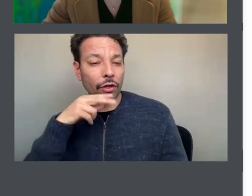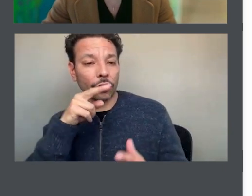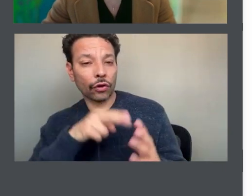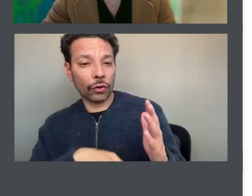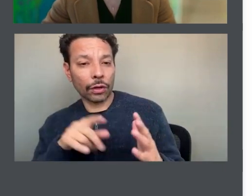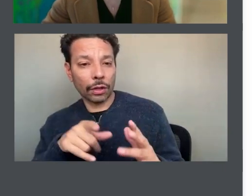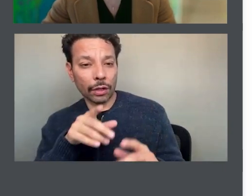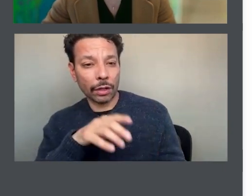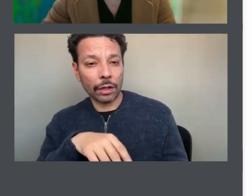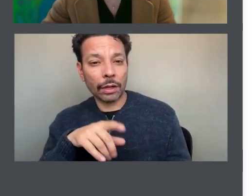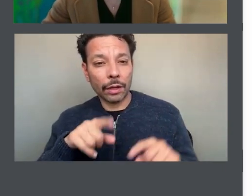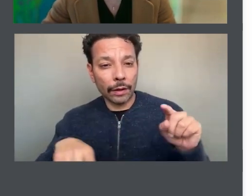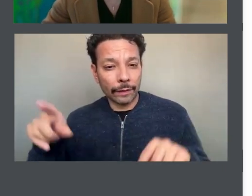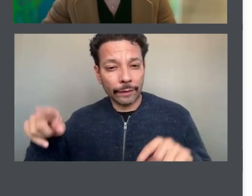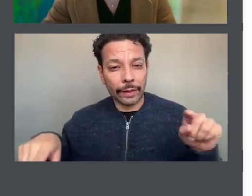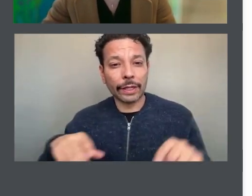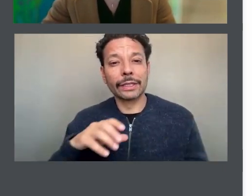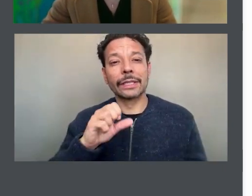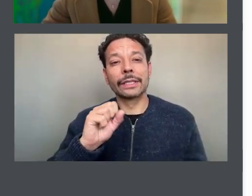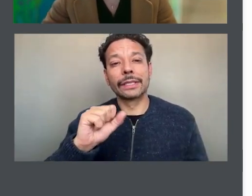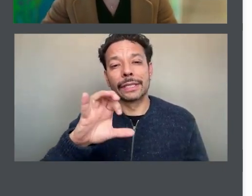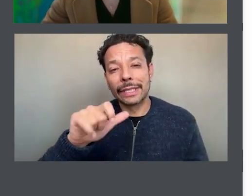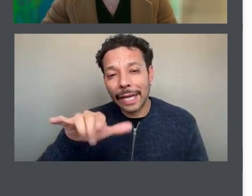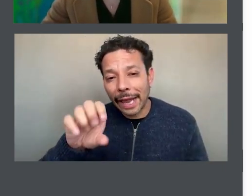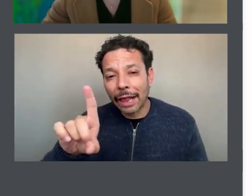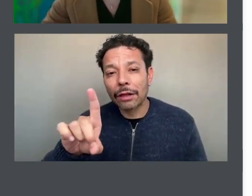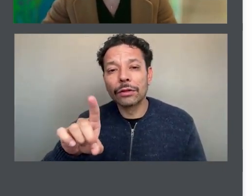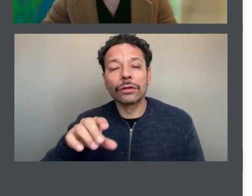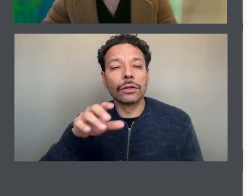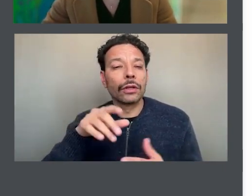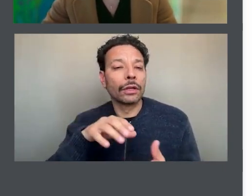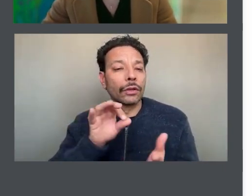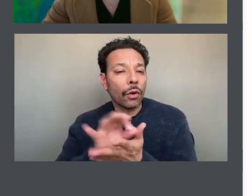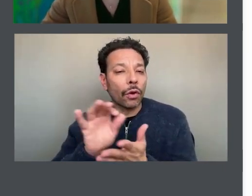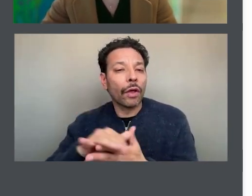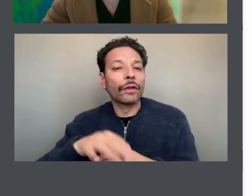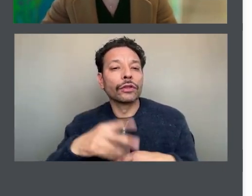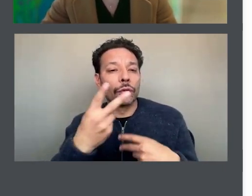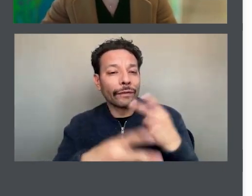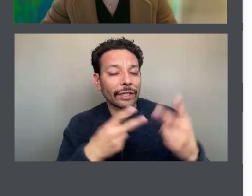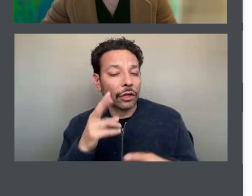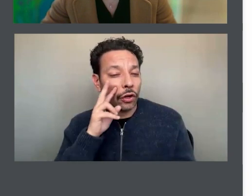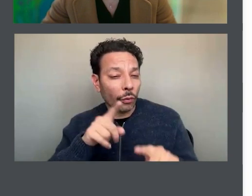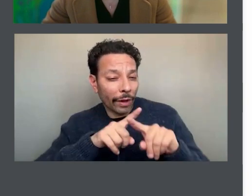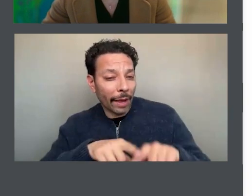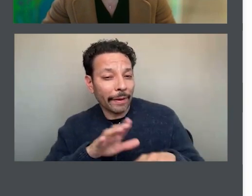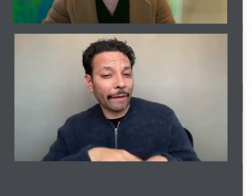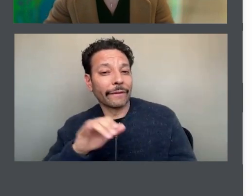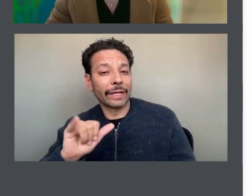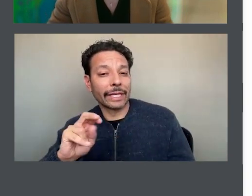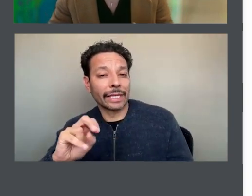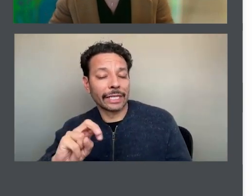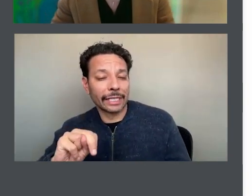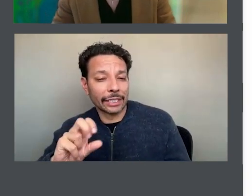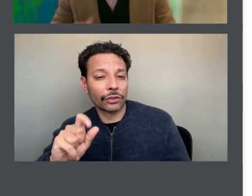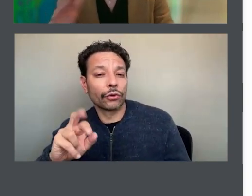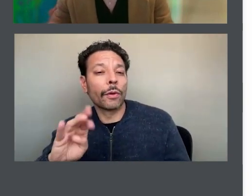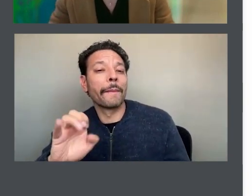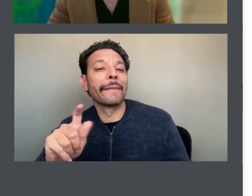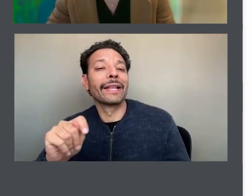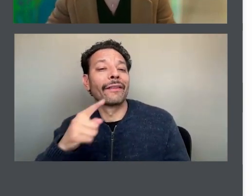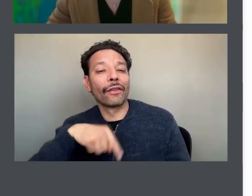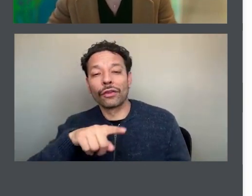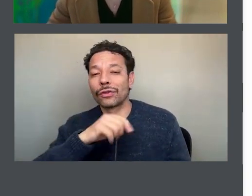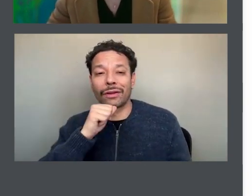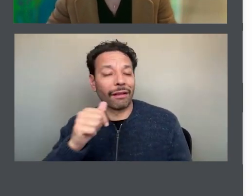at the correlation of scaled scores over 2 visits to look at the reliability of the instrument. So a note for those of